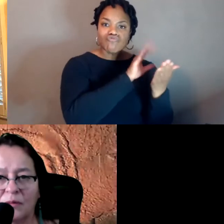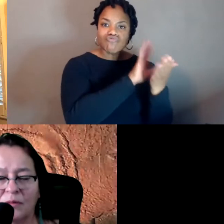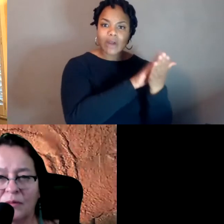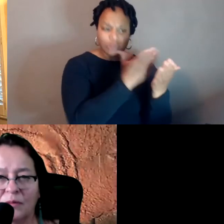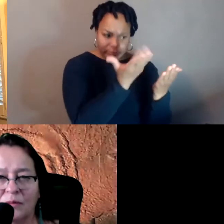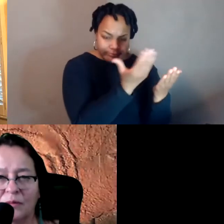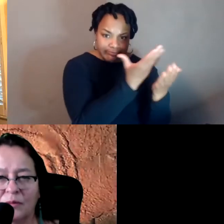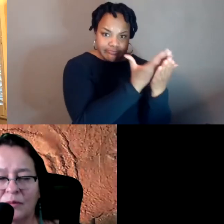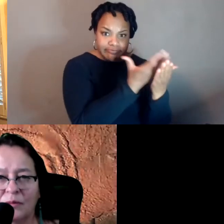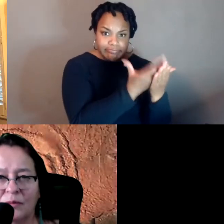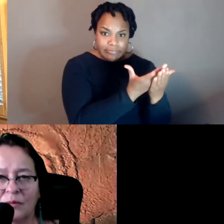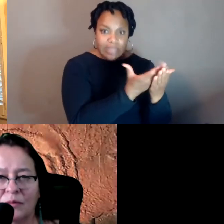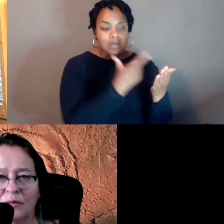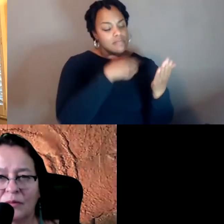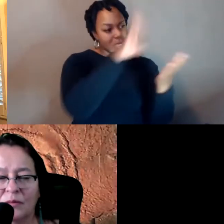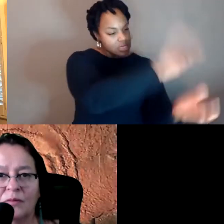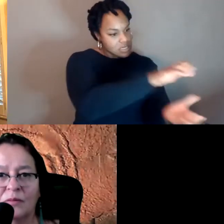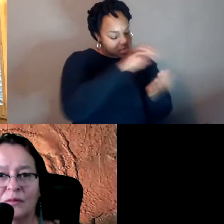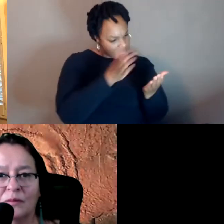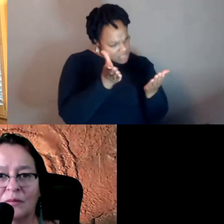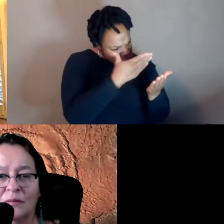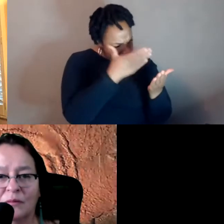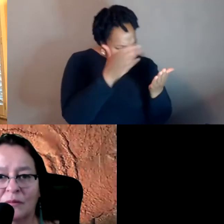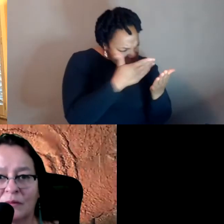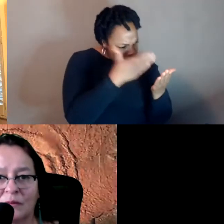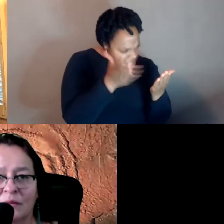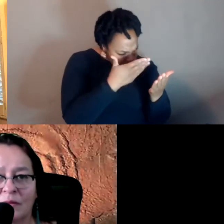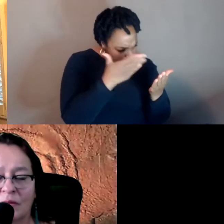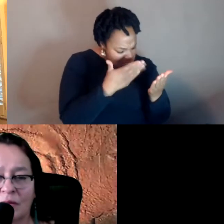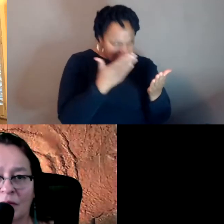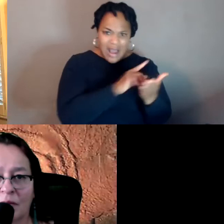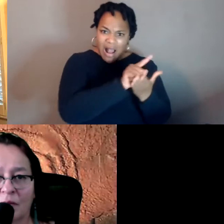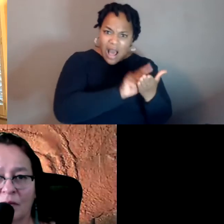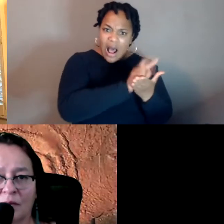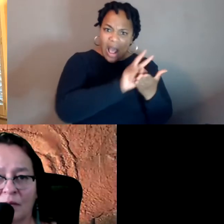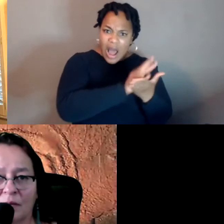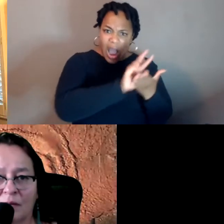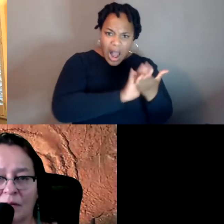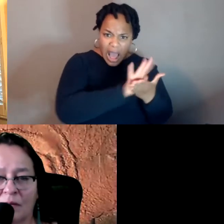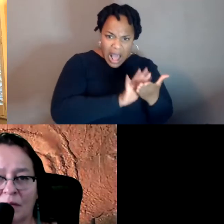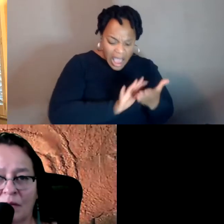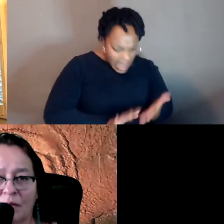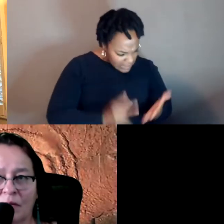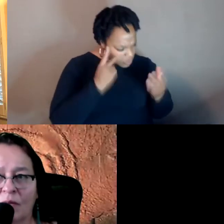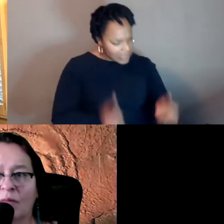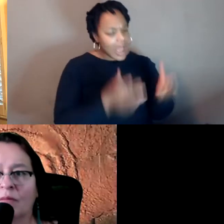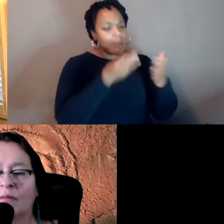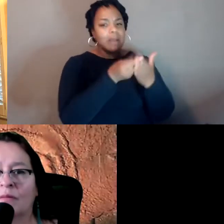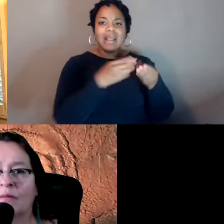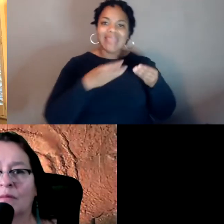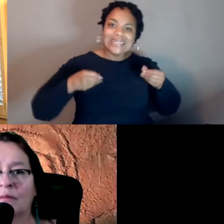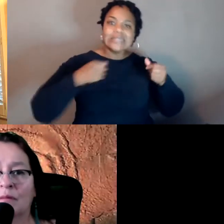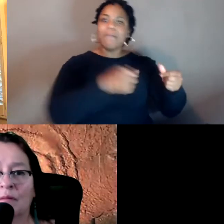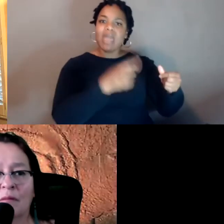of money on lawyers to keep the schools separate and unequal.